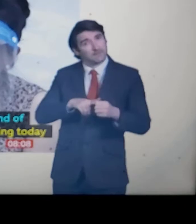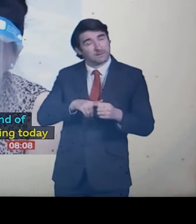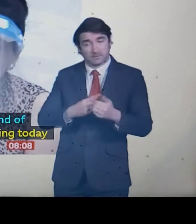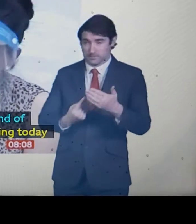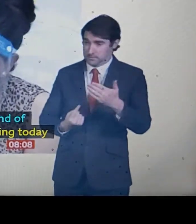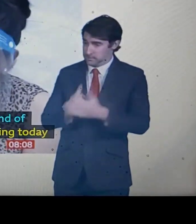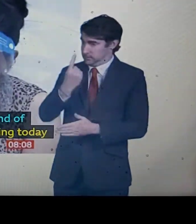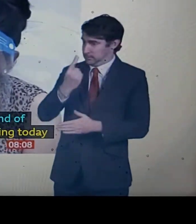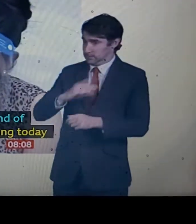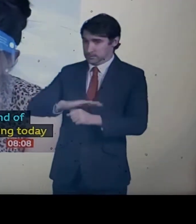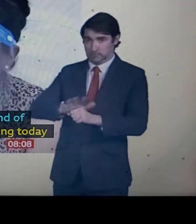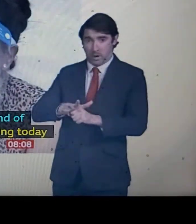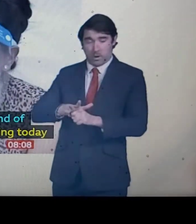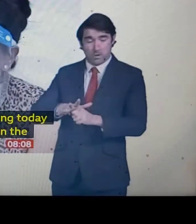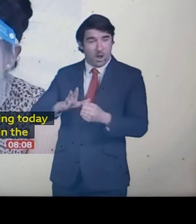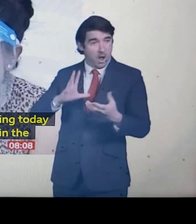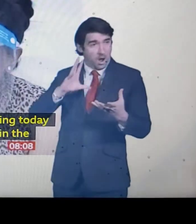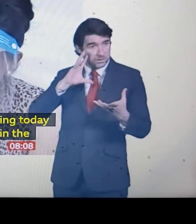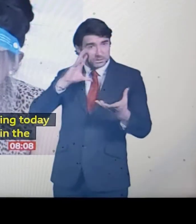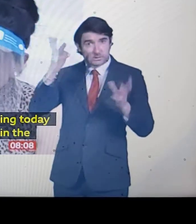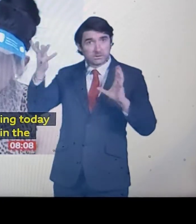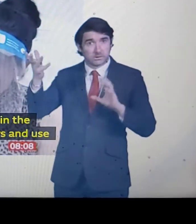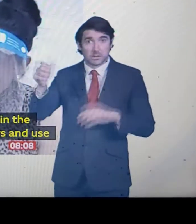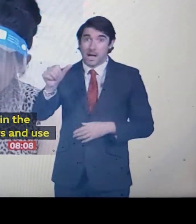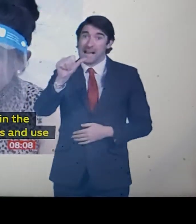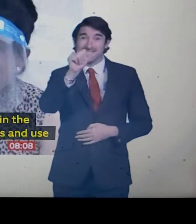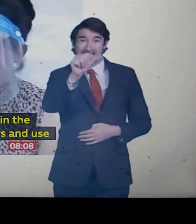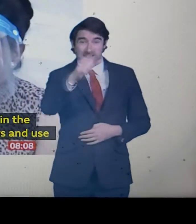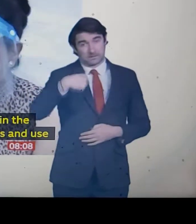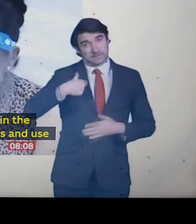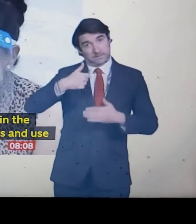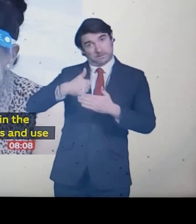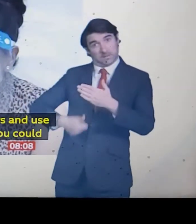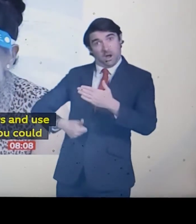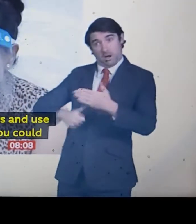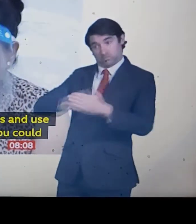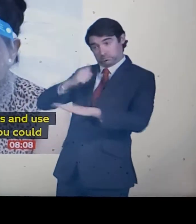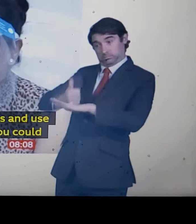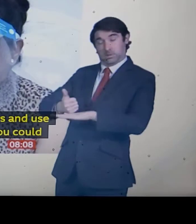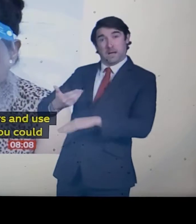spring next year as the government launches a consultation on the technology.